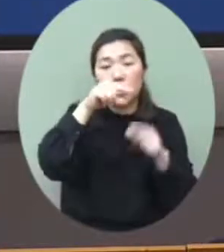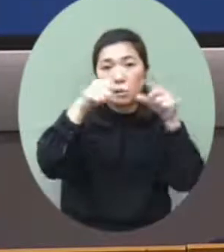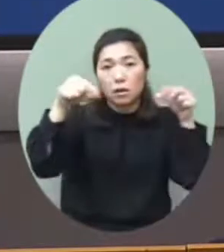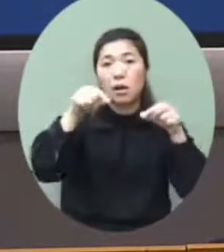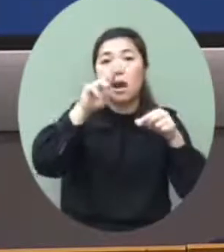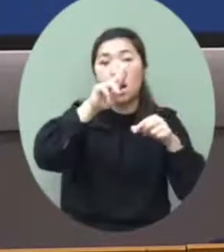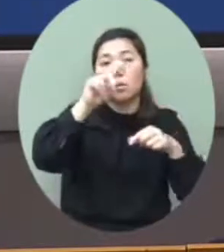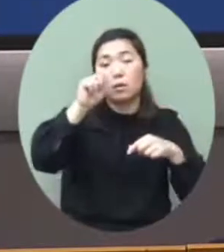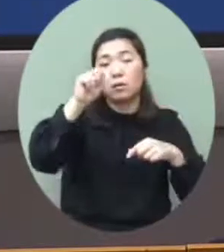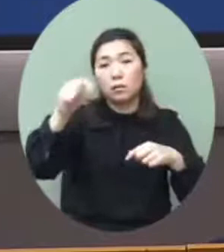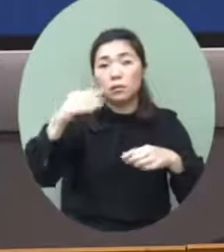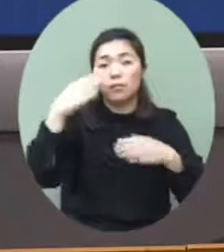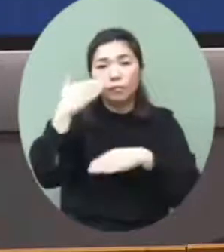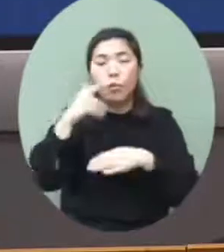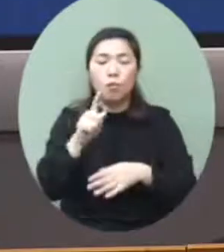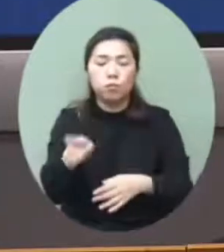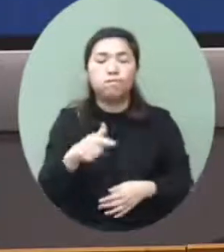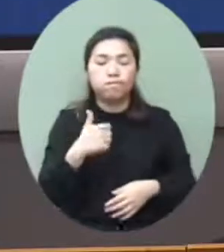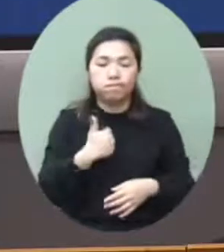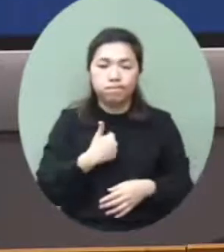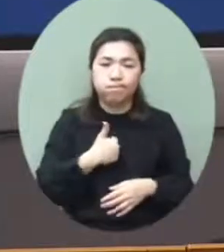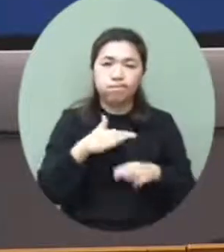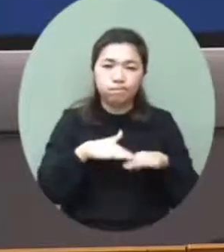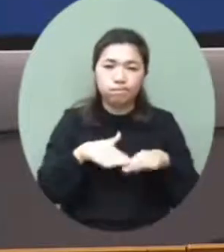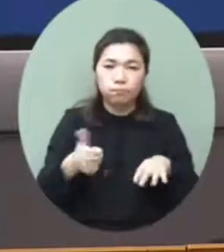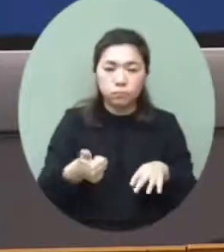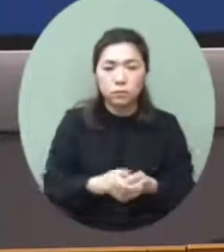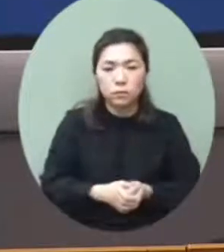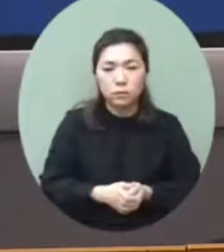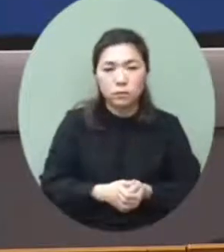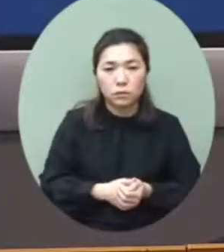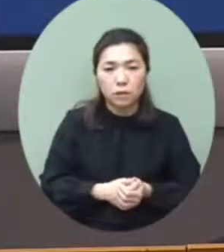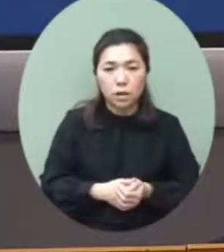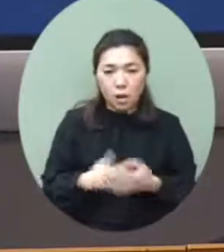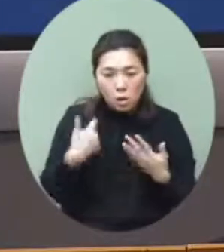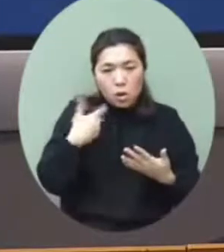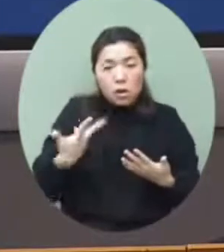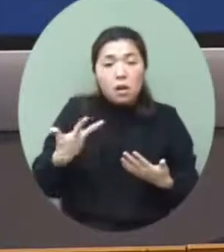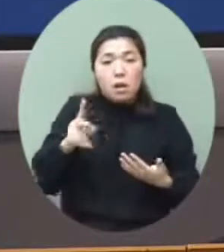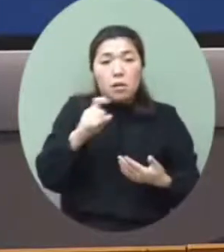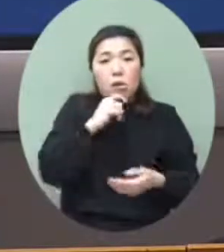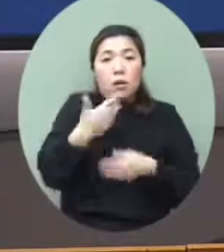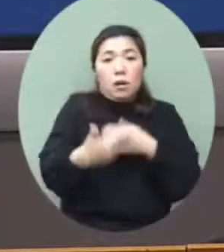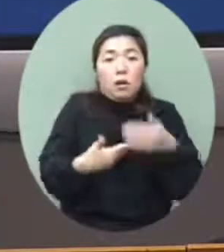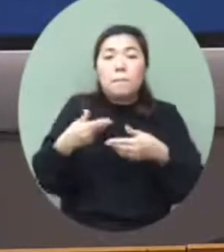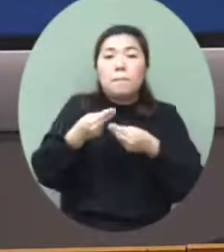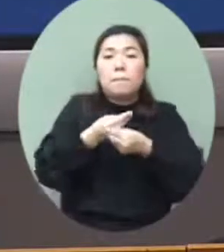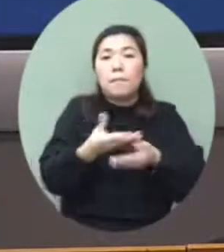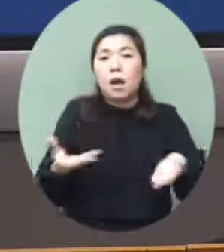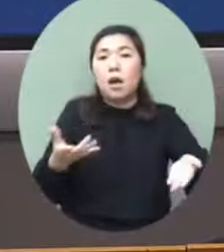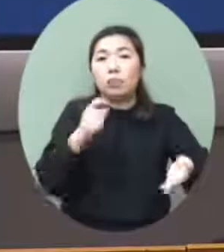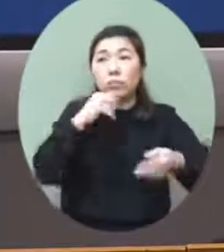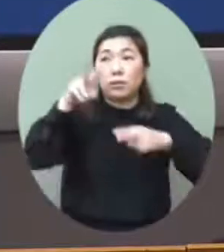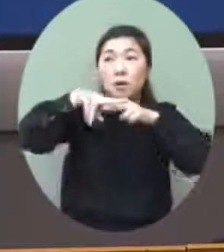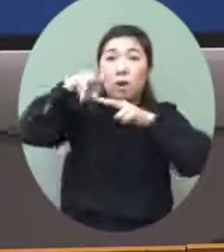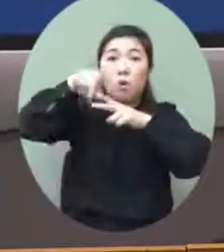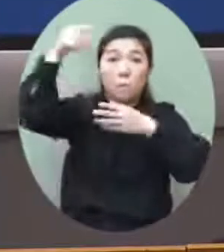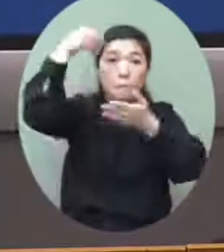We must maintain a stable supply of RAT kits to these individuals every day.